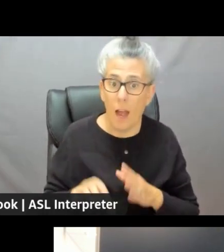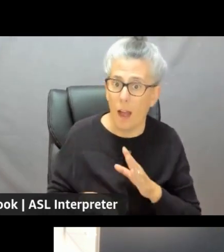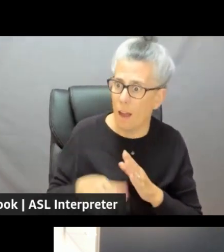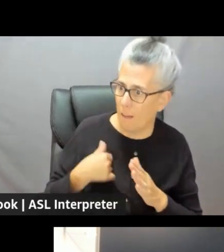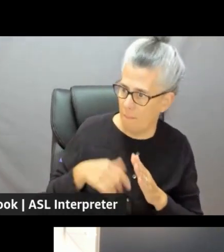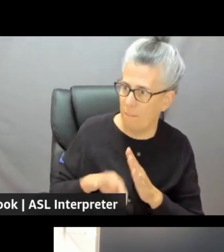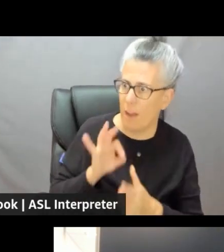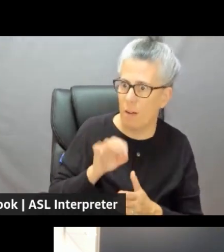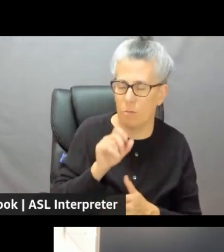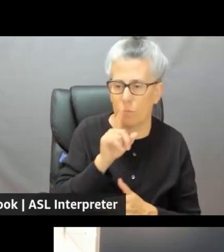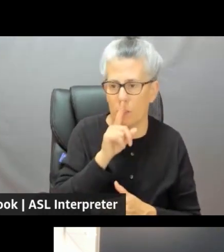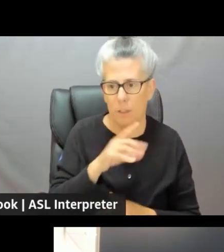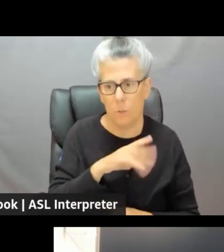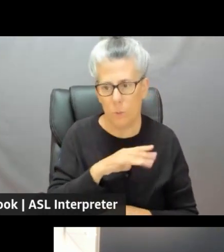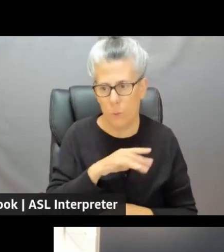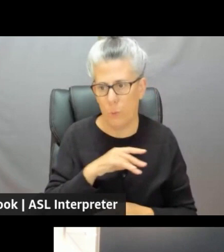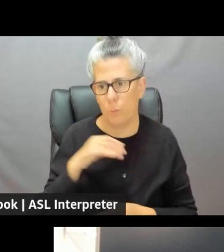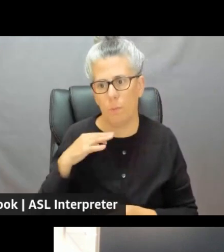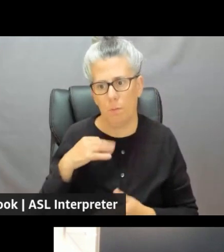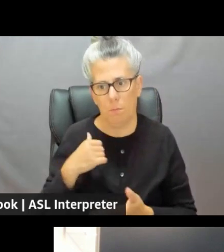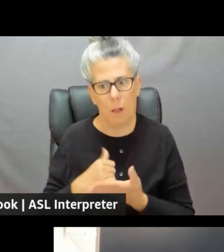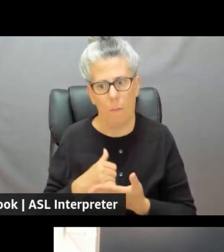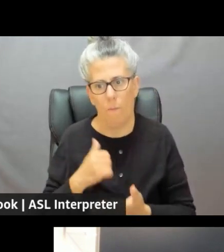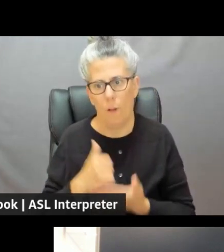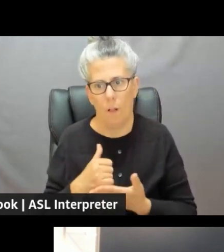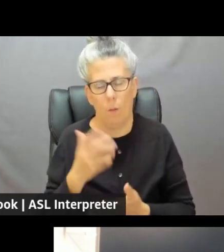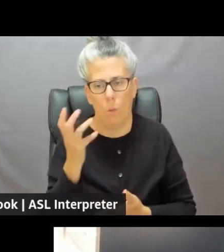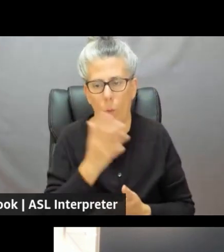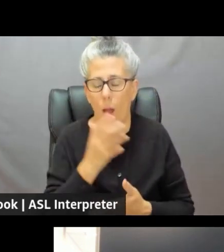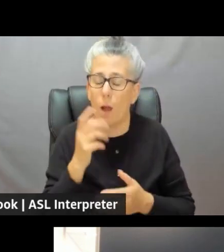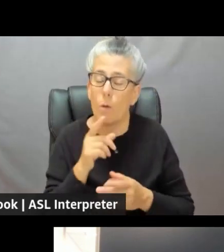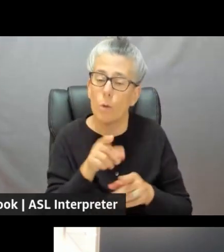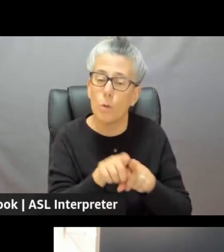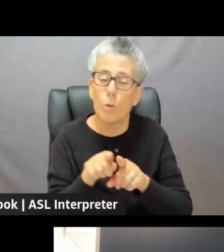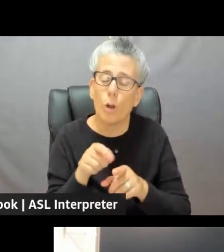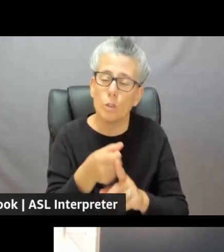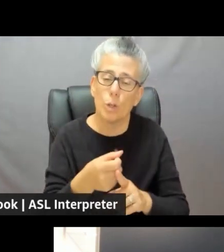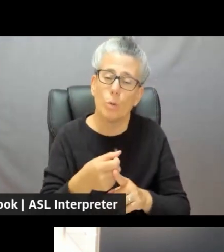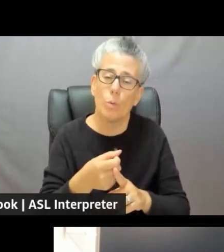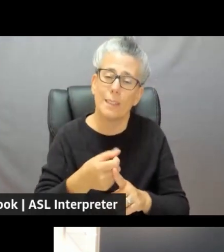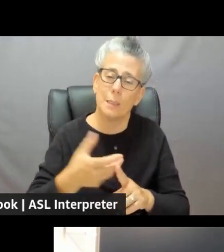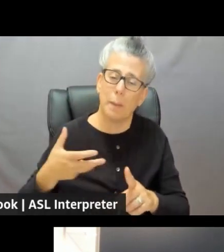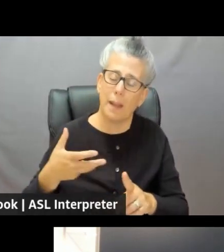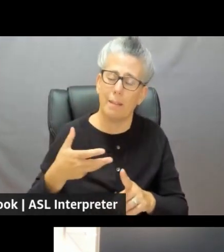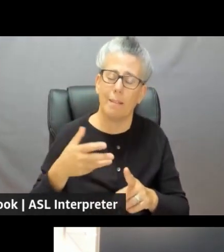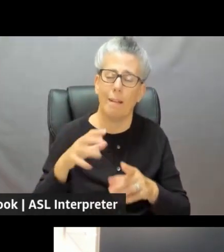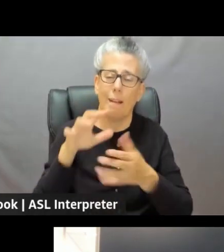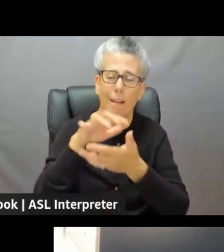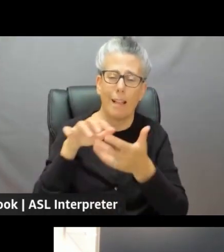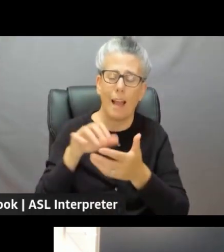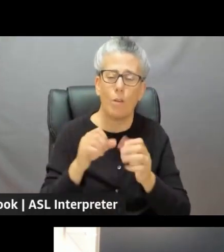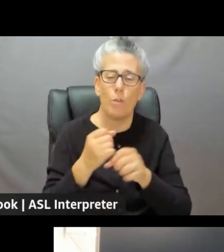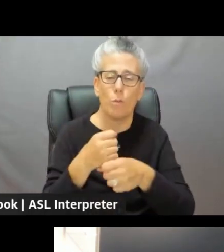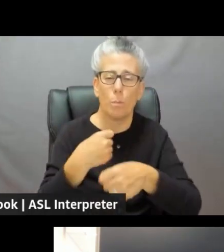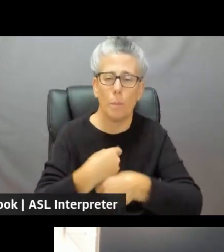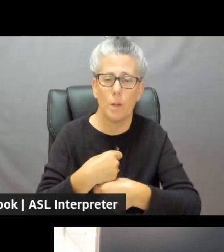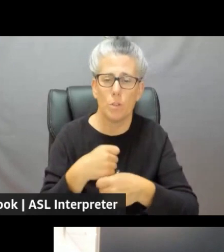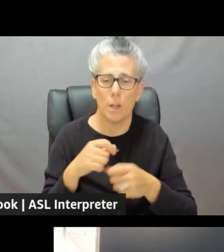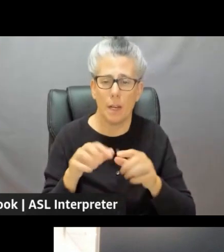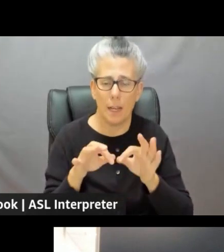things I found about this is like you guys are expanding the CloudFormation language. You're actually like adding these different functions